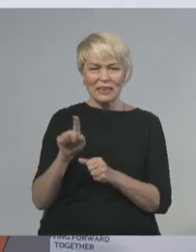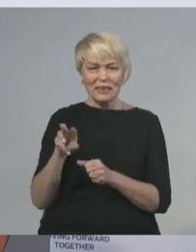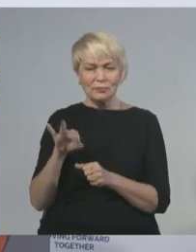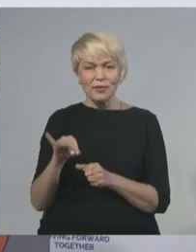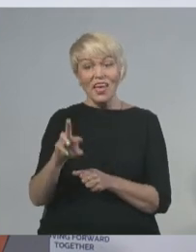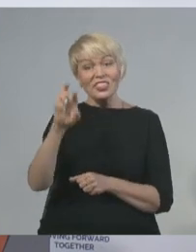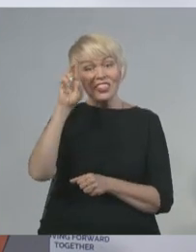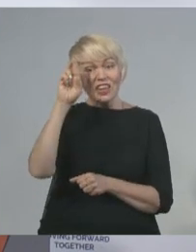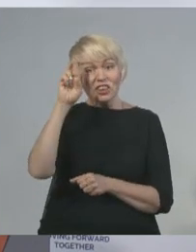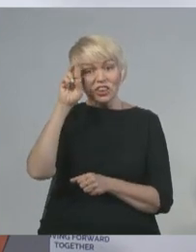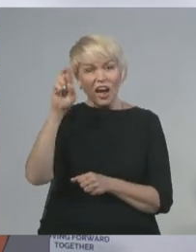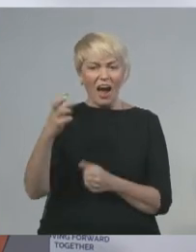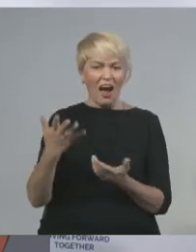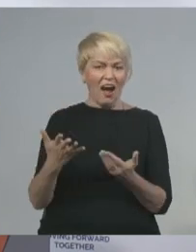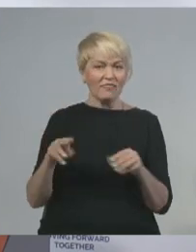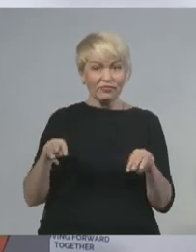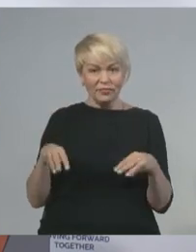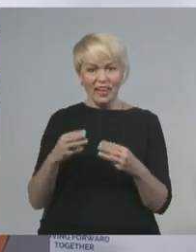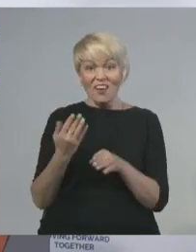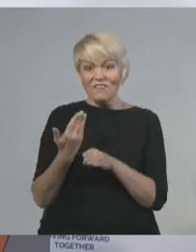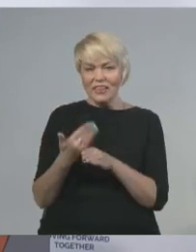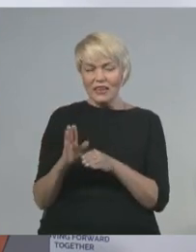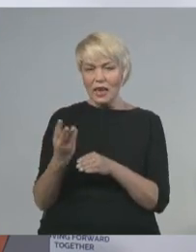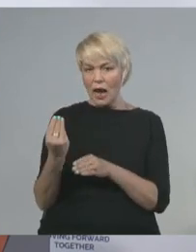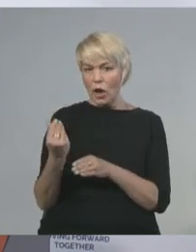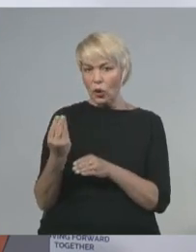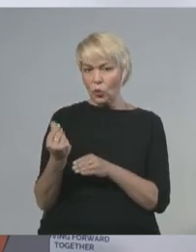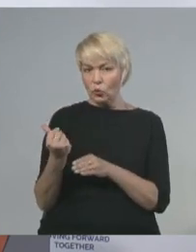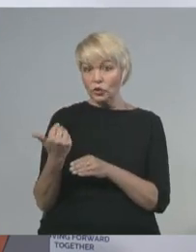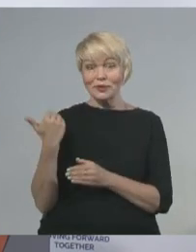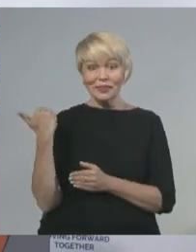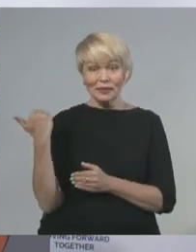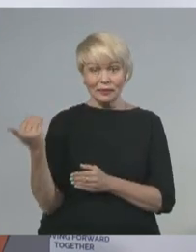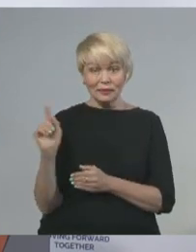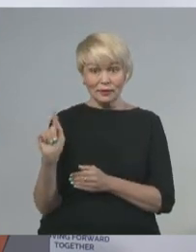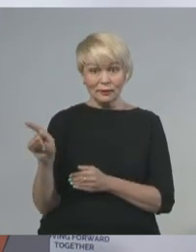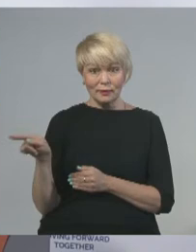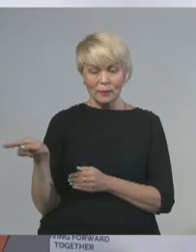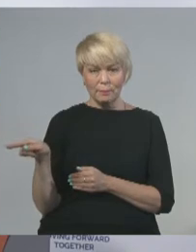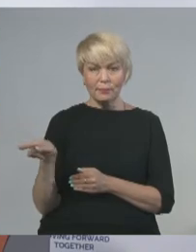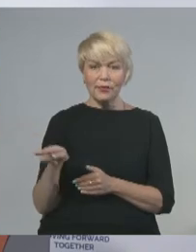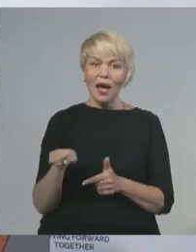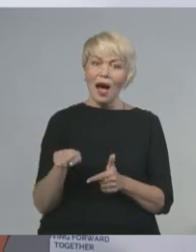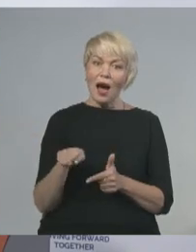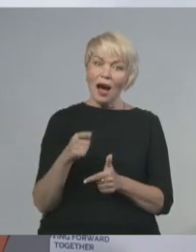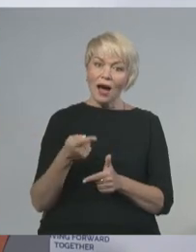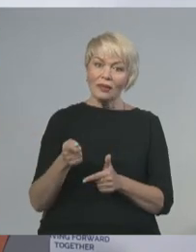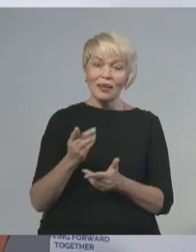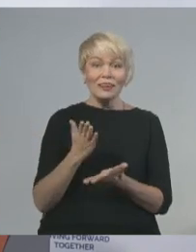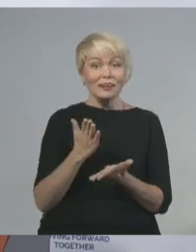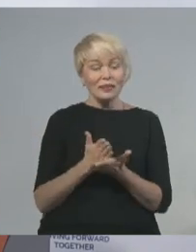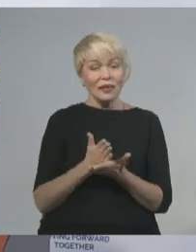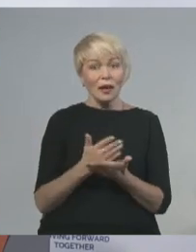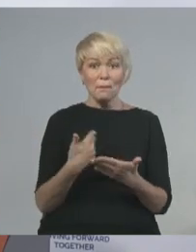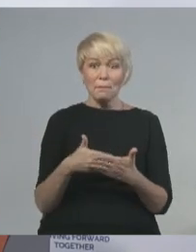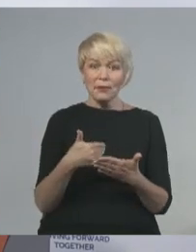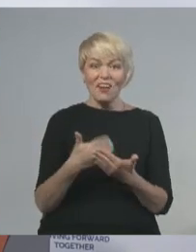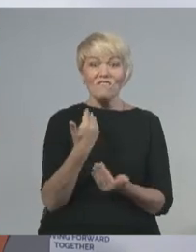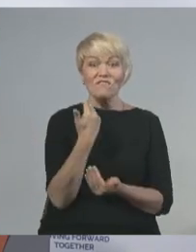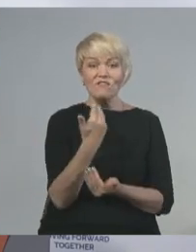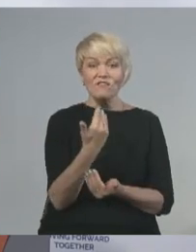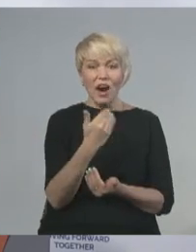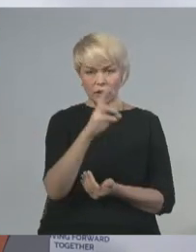reallocates the funds anywhere elsewhere are there any examples in your countries let me start with